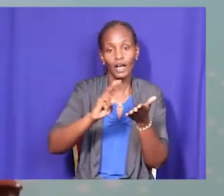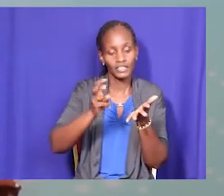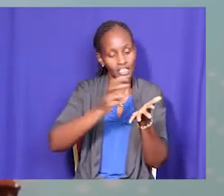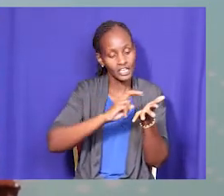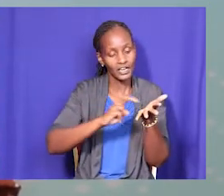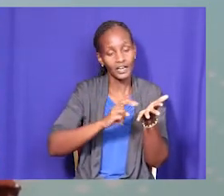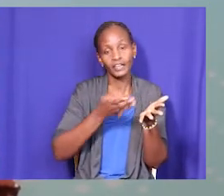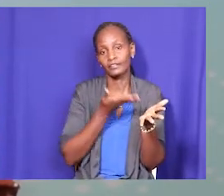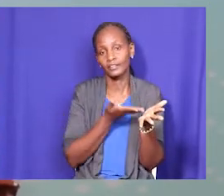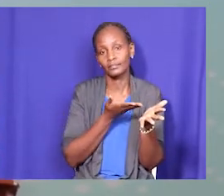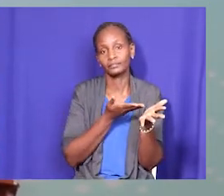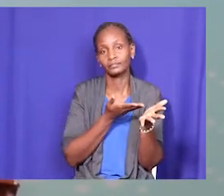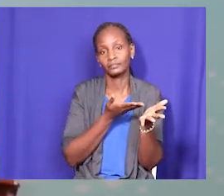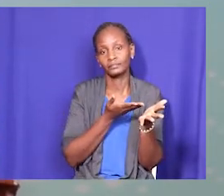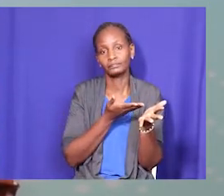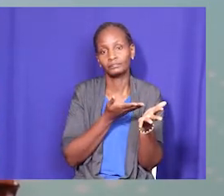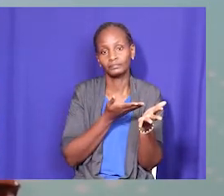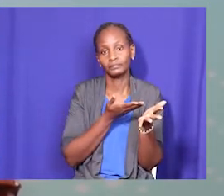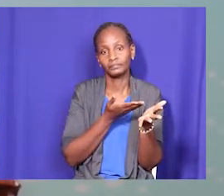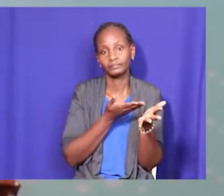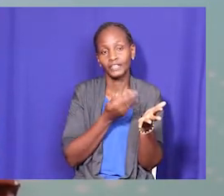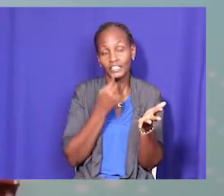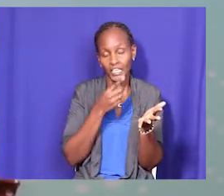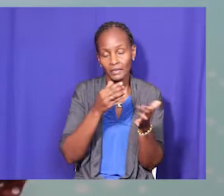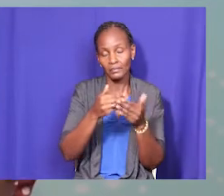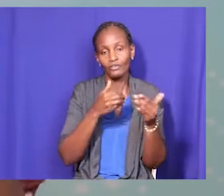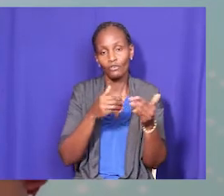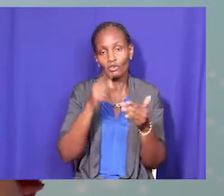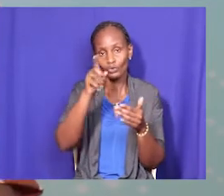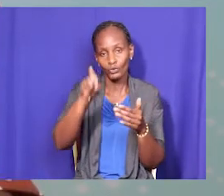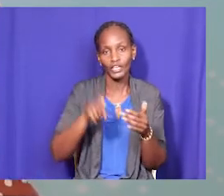just said. You will need